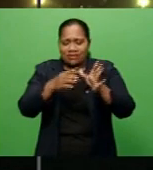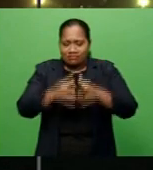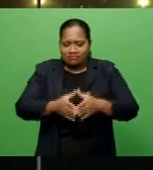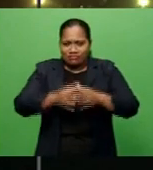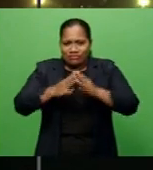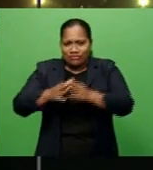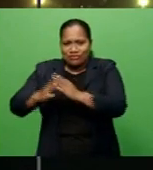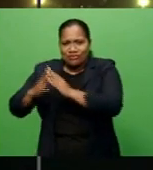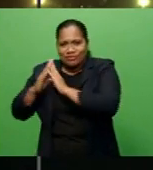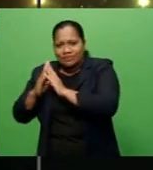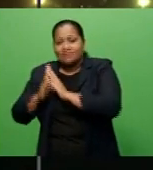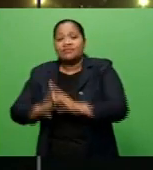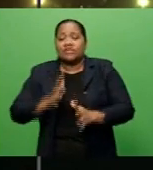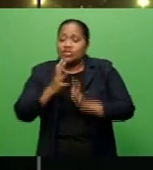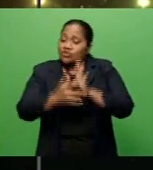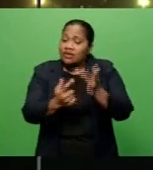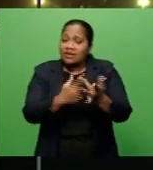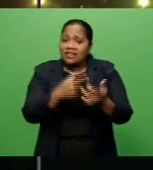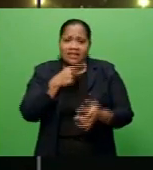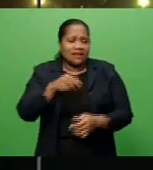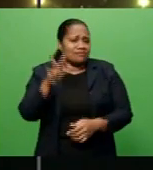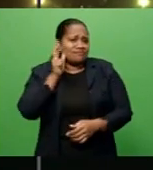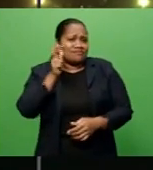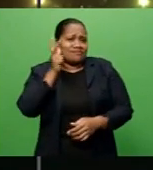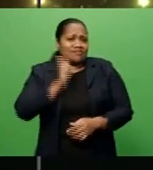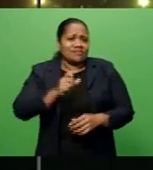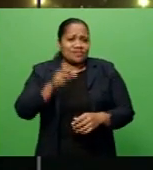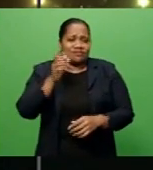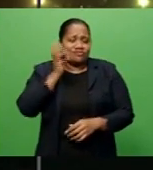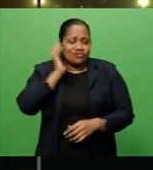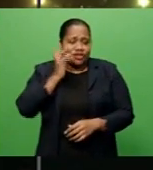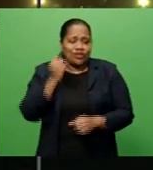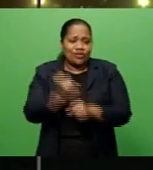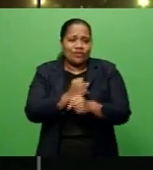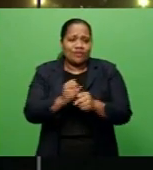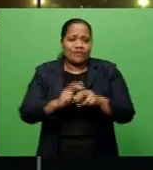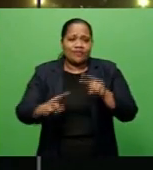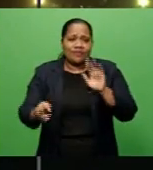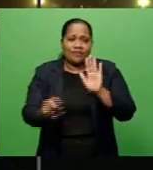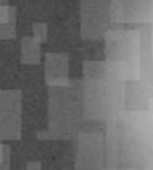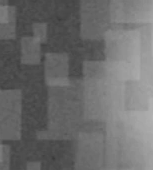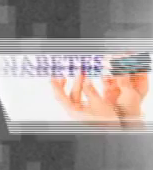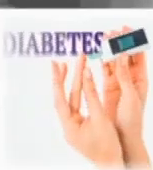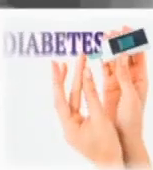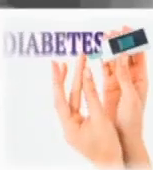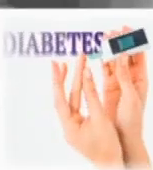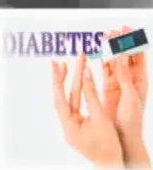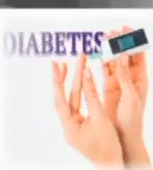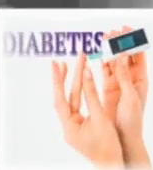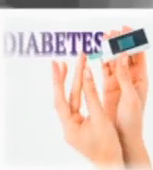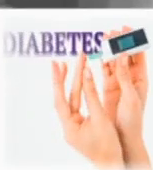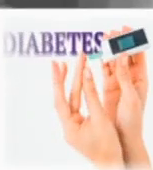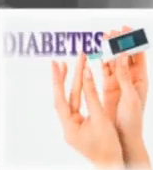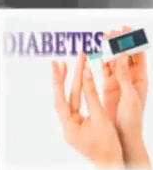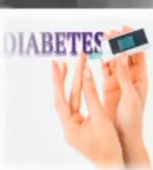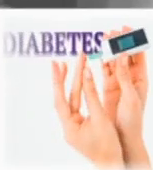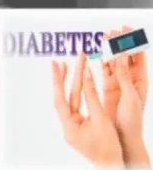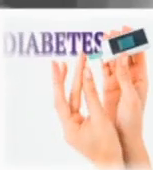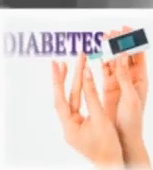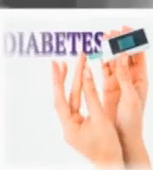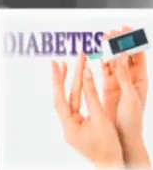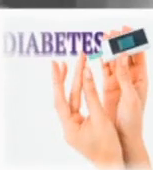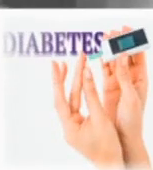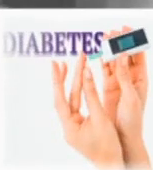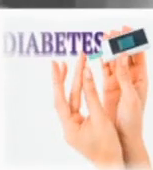stories and others, you can tune in daily to our sister radio station Gold FM. To our poll question, last week we asked, are Fijians